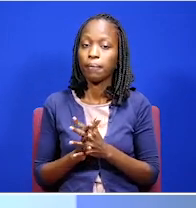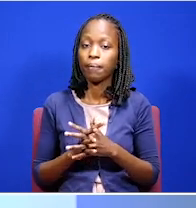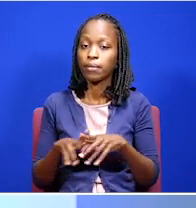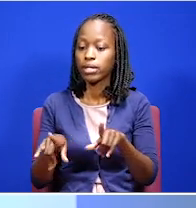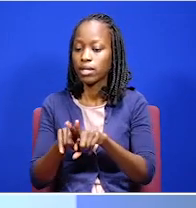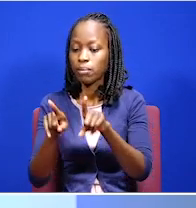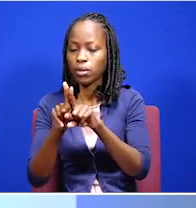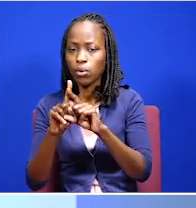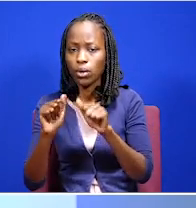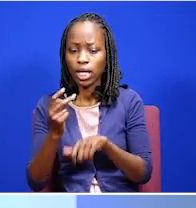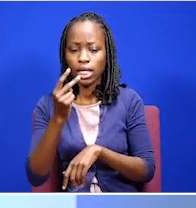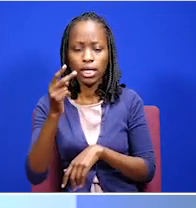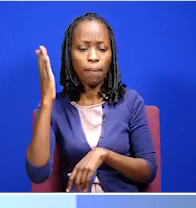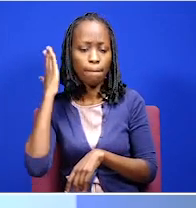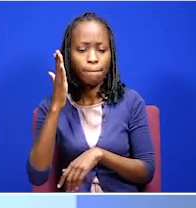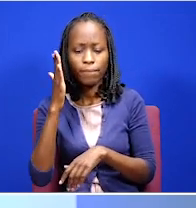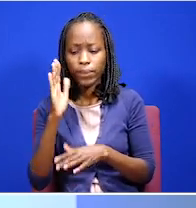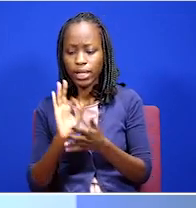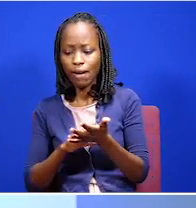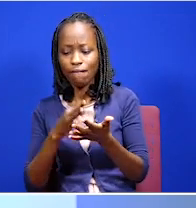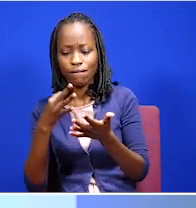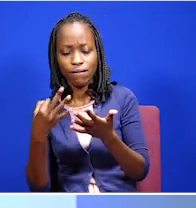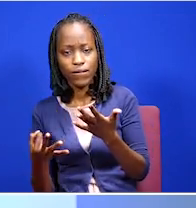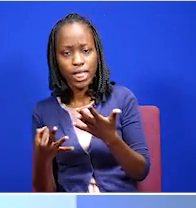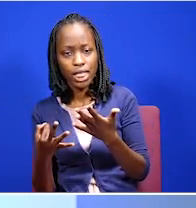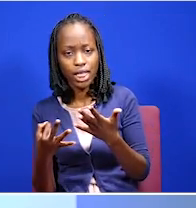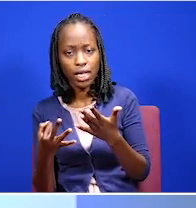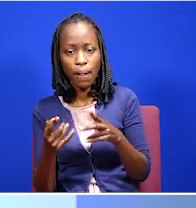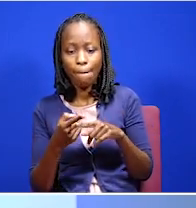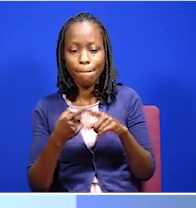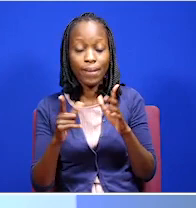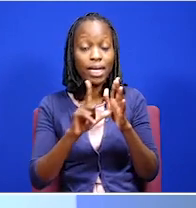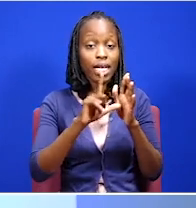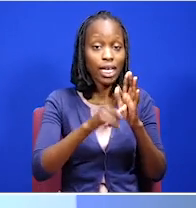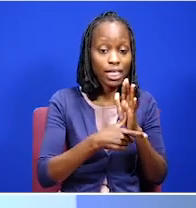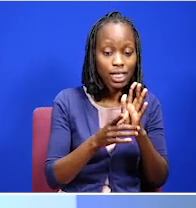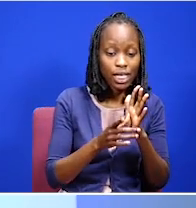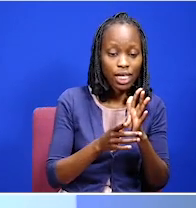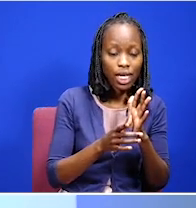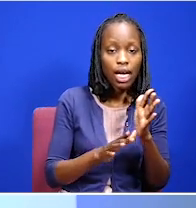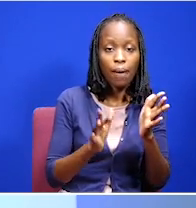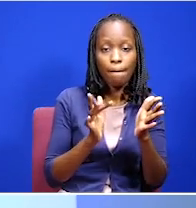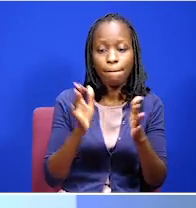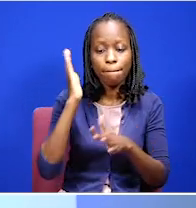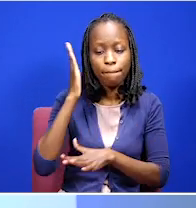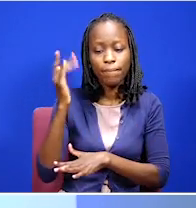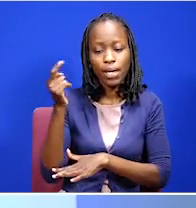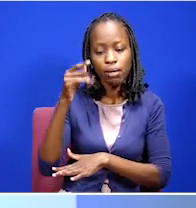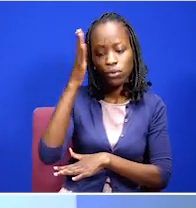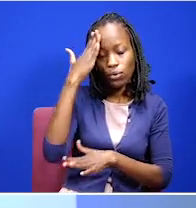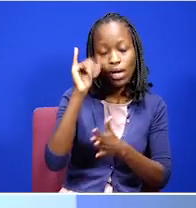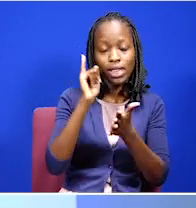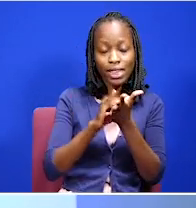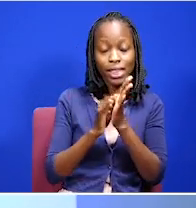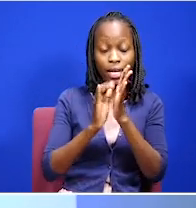he did it, you can also do it. That is why. And you know, as much as we see Peter failed, in the